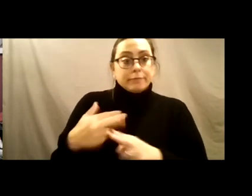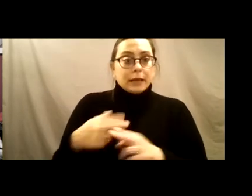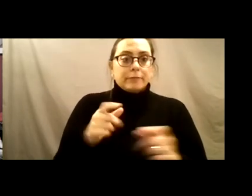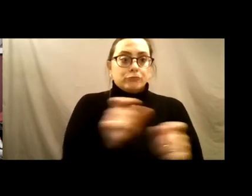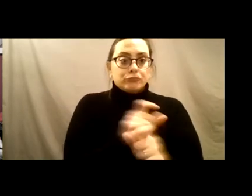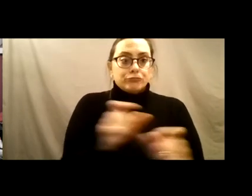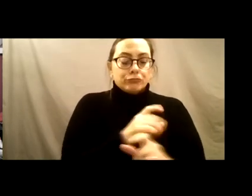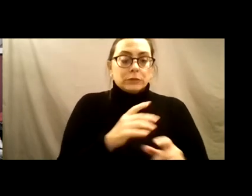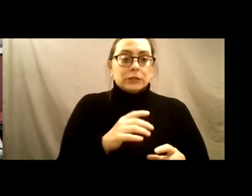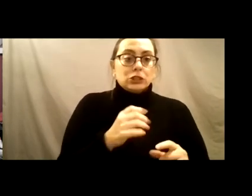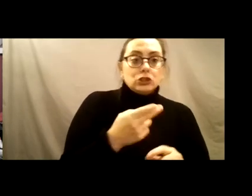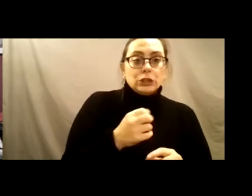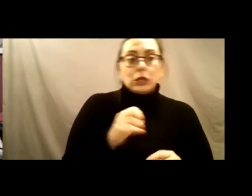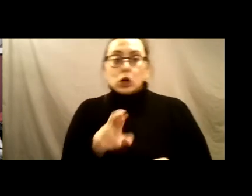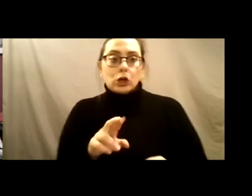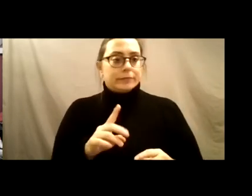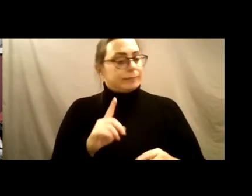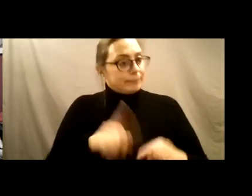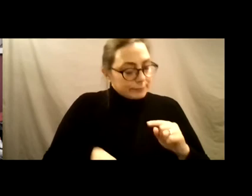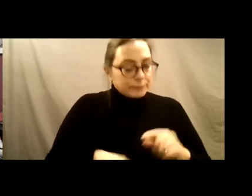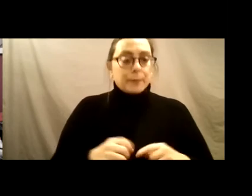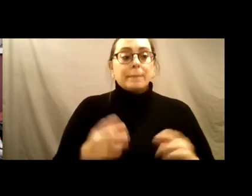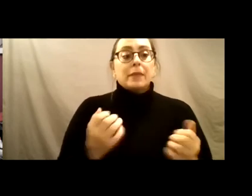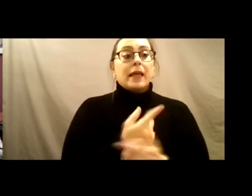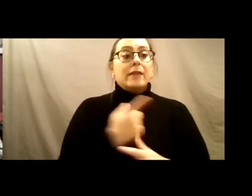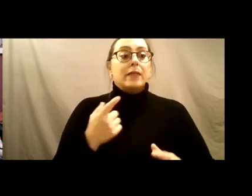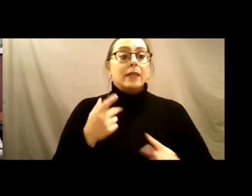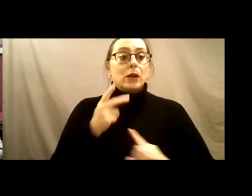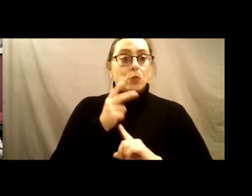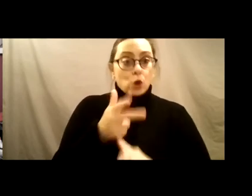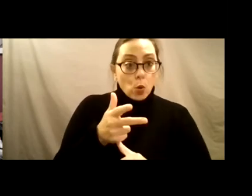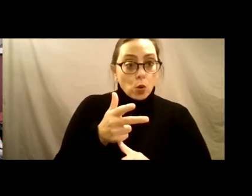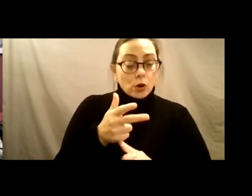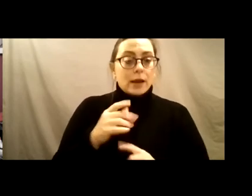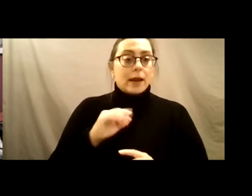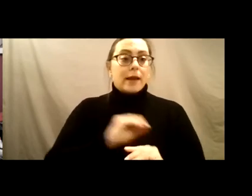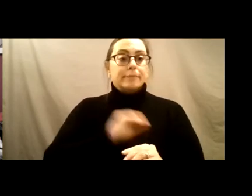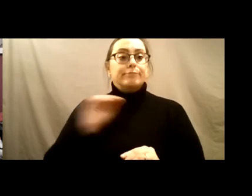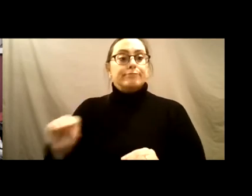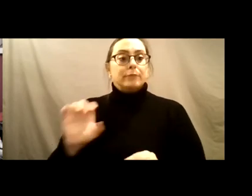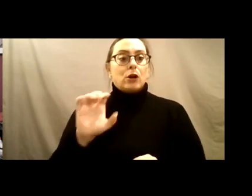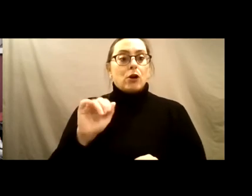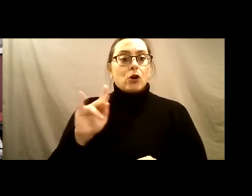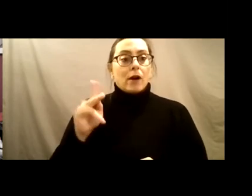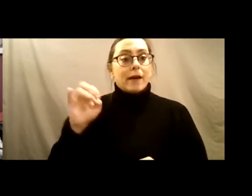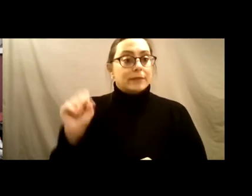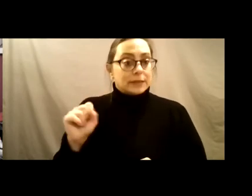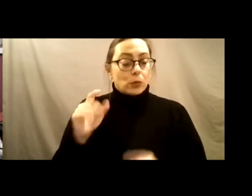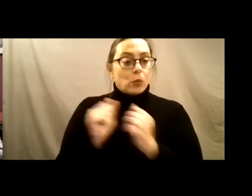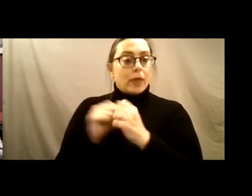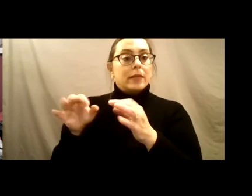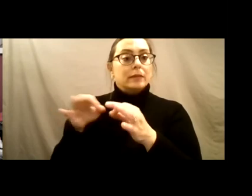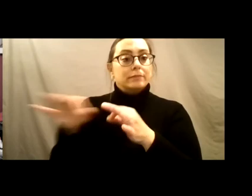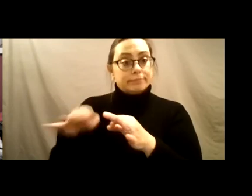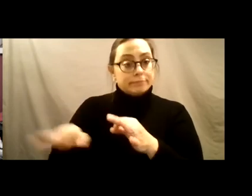8, make everything that can be recorded and archived available afterwards with transcriptions. Even if it's just for limited